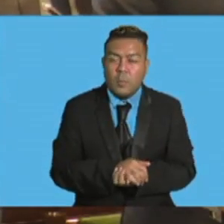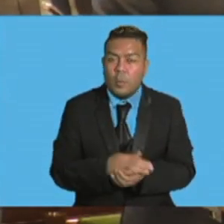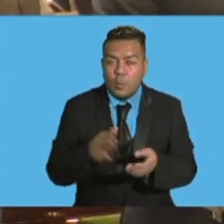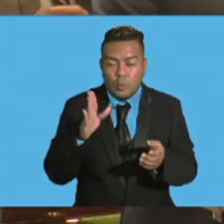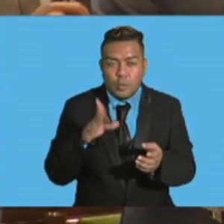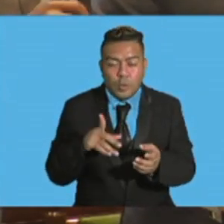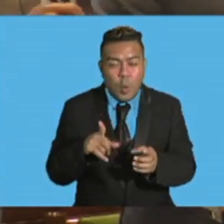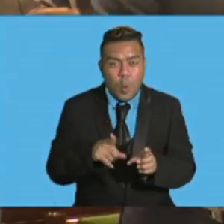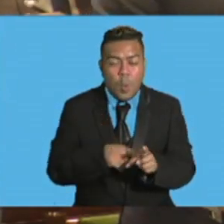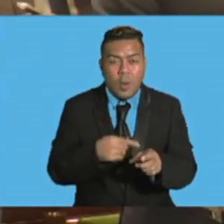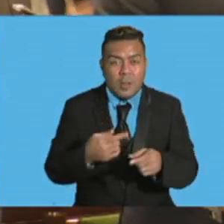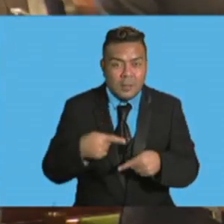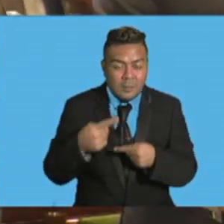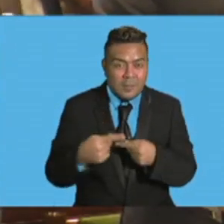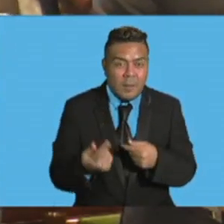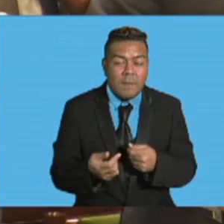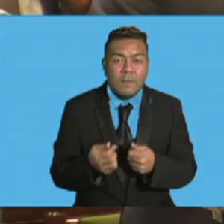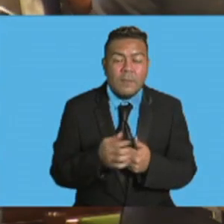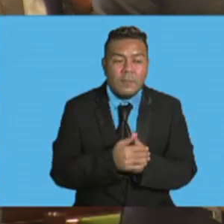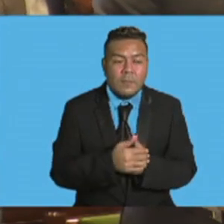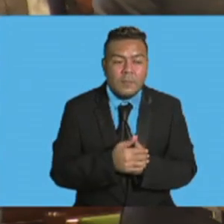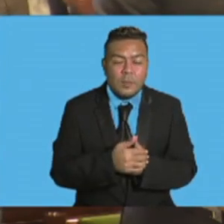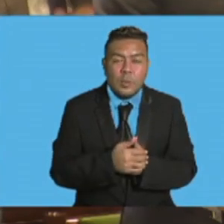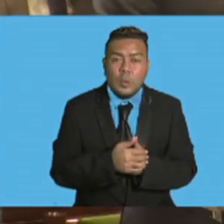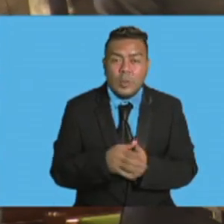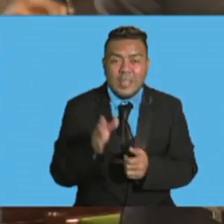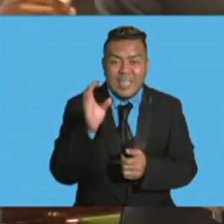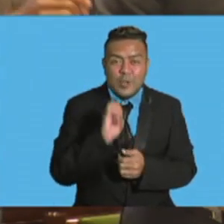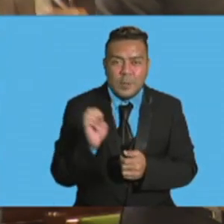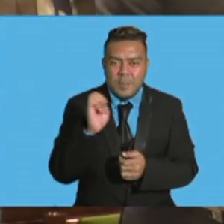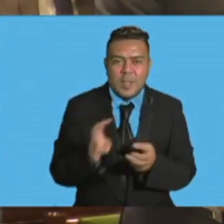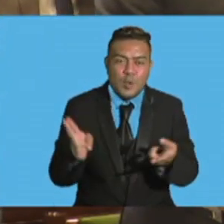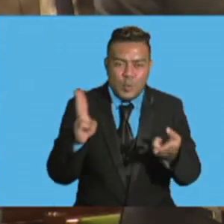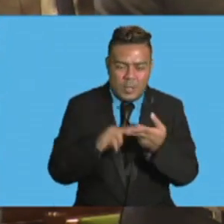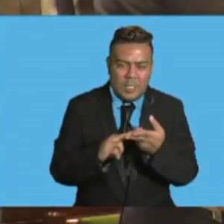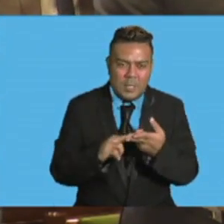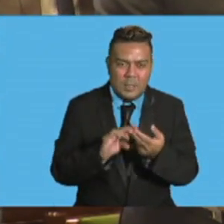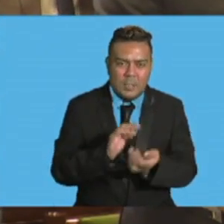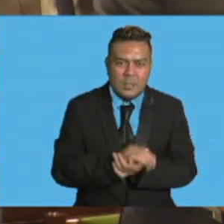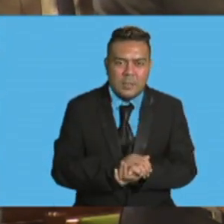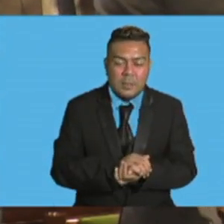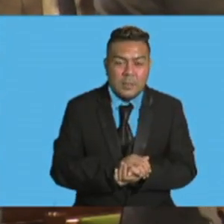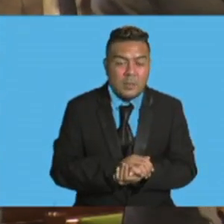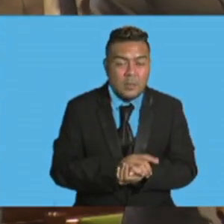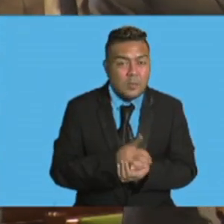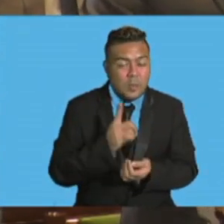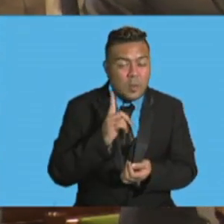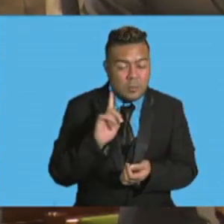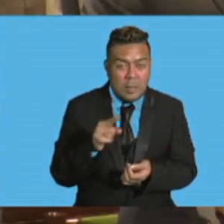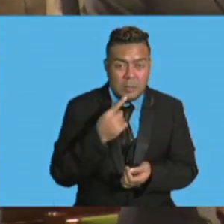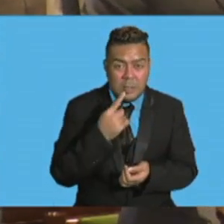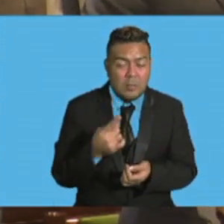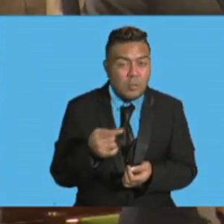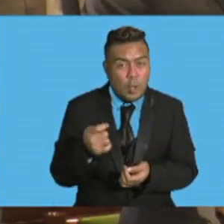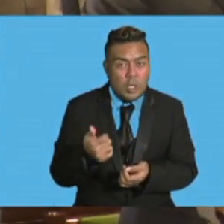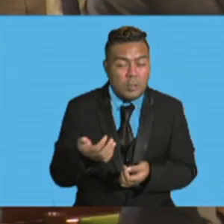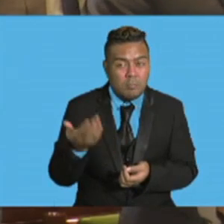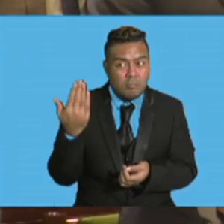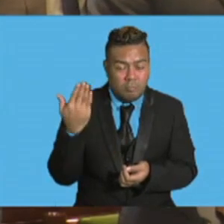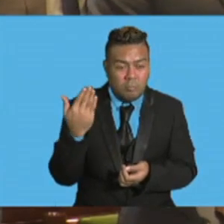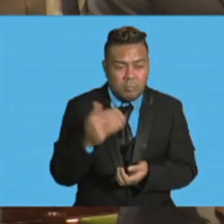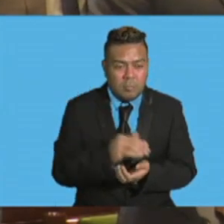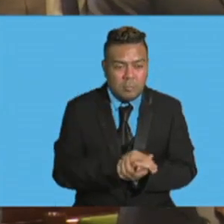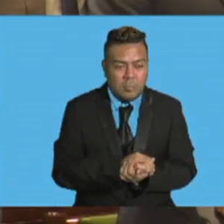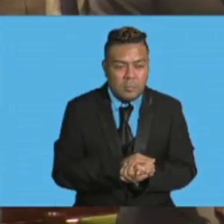issuing a letter on the regional basis to the European Union. Mr. Speaker, sir, as I highlighted earlier on, the Australians did